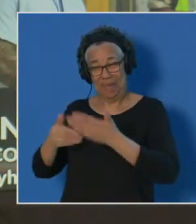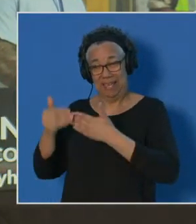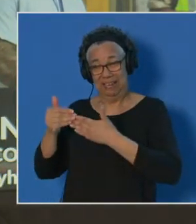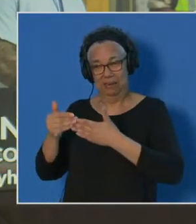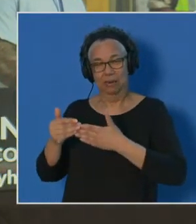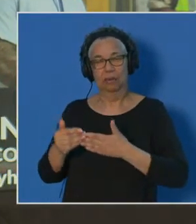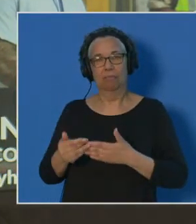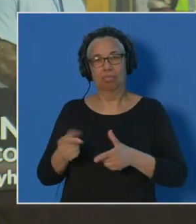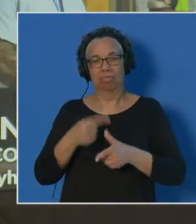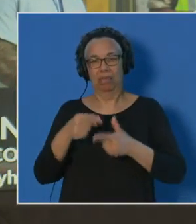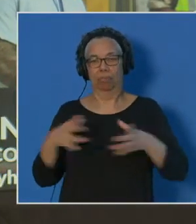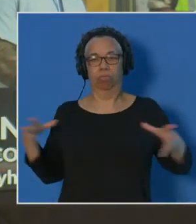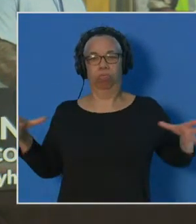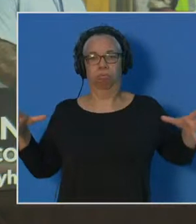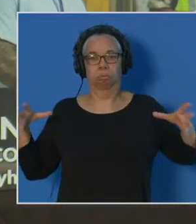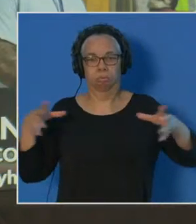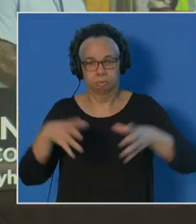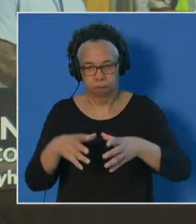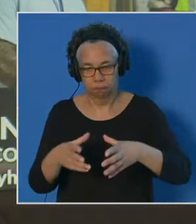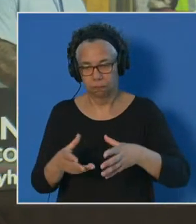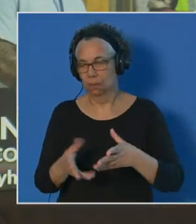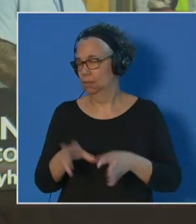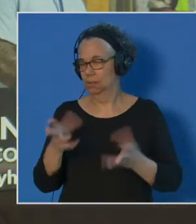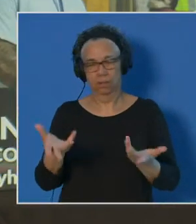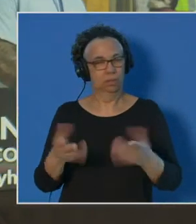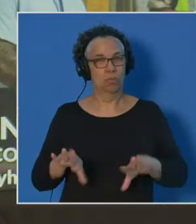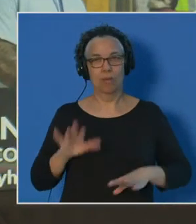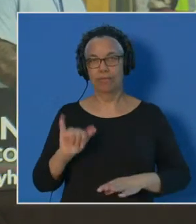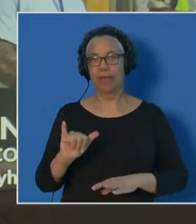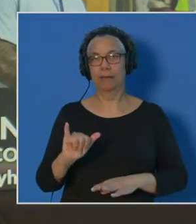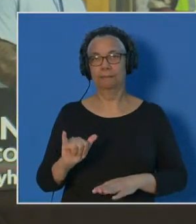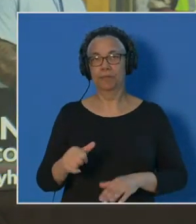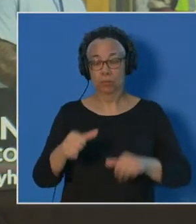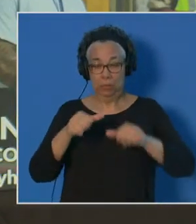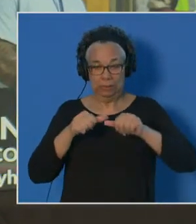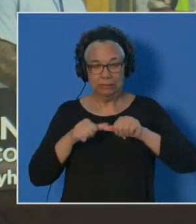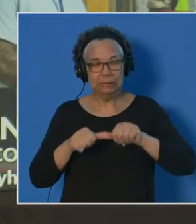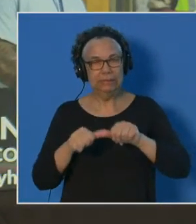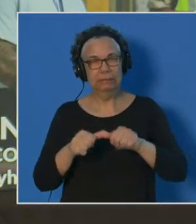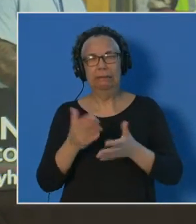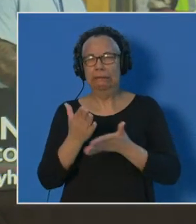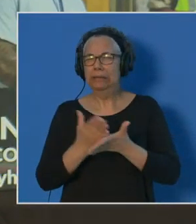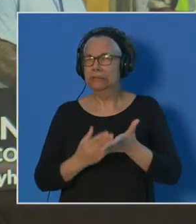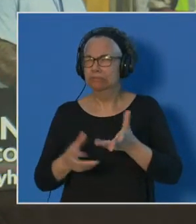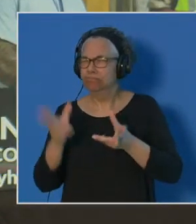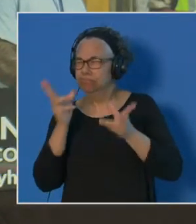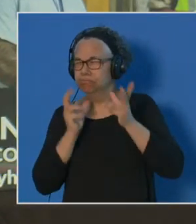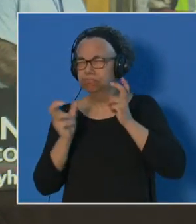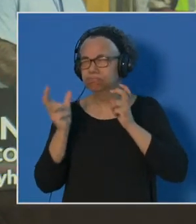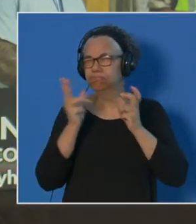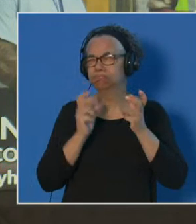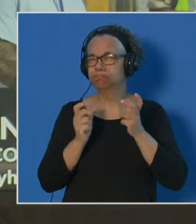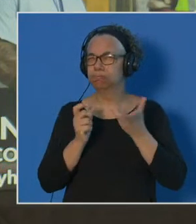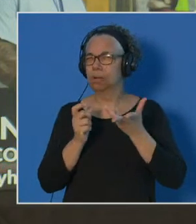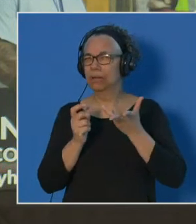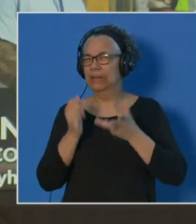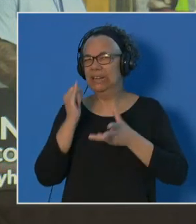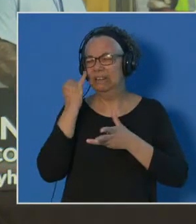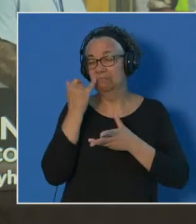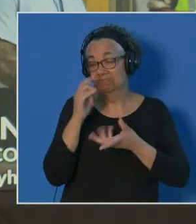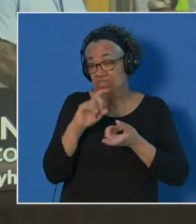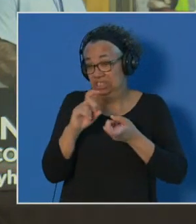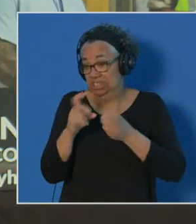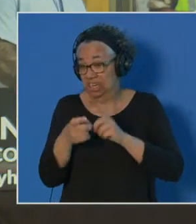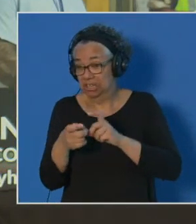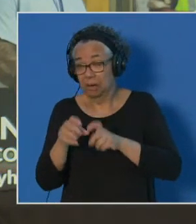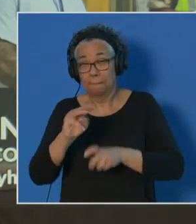big accumulation, and that's not what we want. So we're going to continue to work through this. There have been comments that have come to us as to whether or not this will be changed. There were